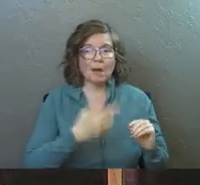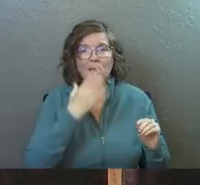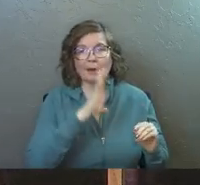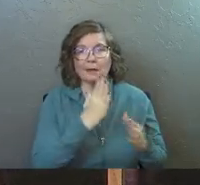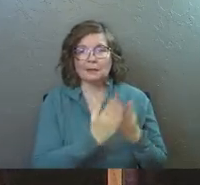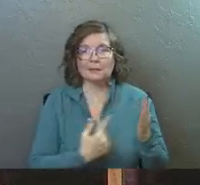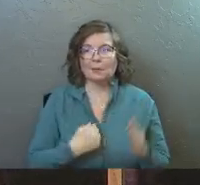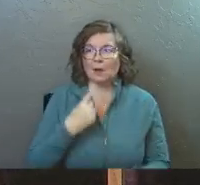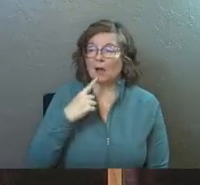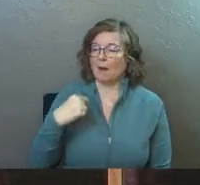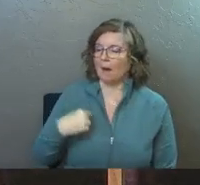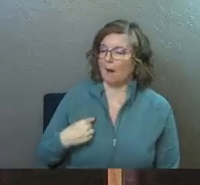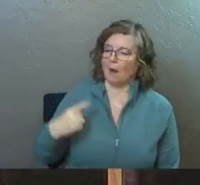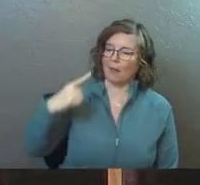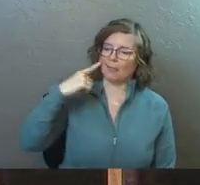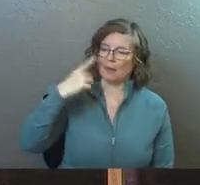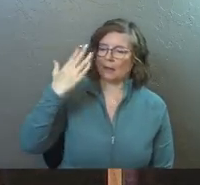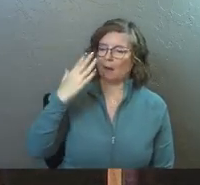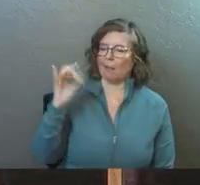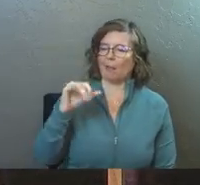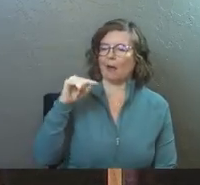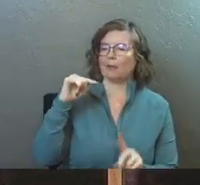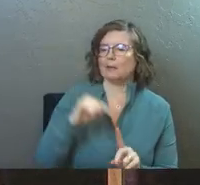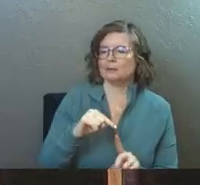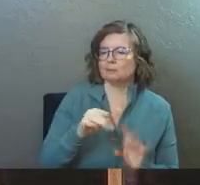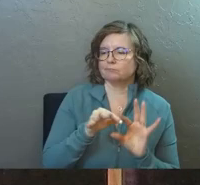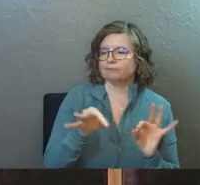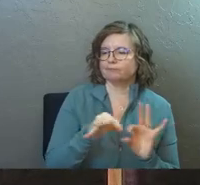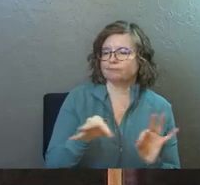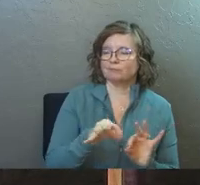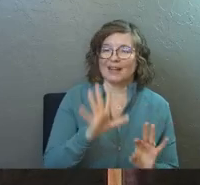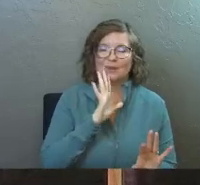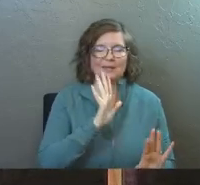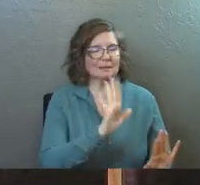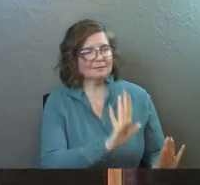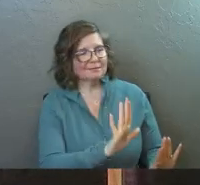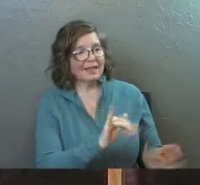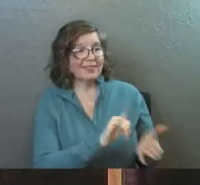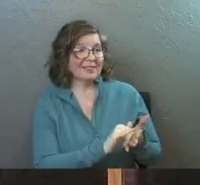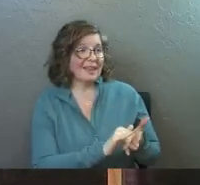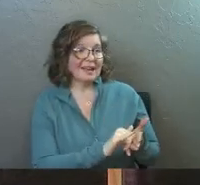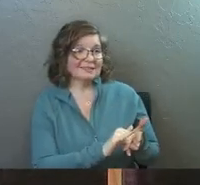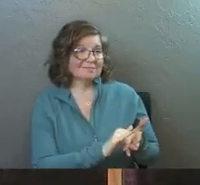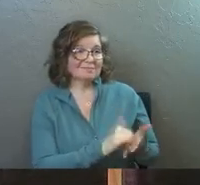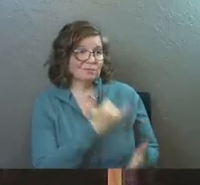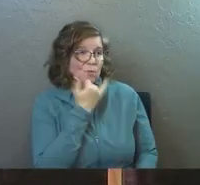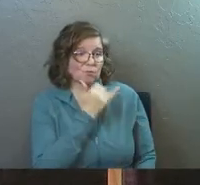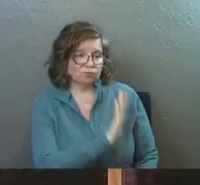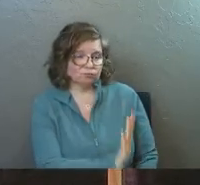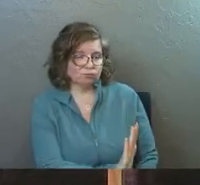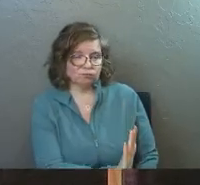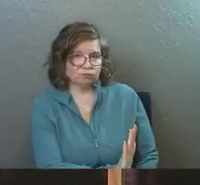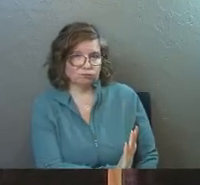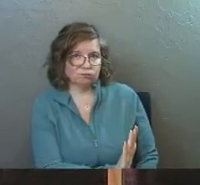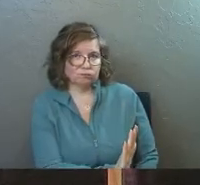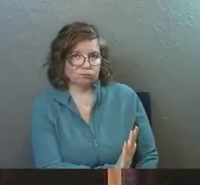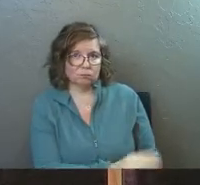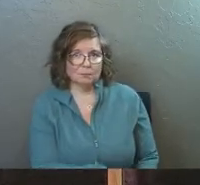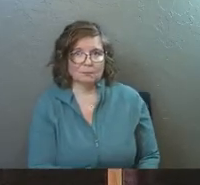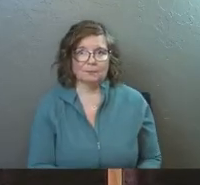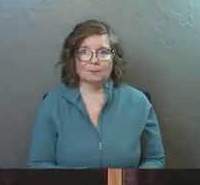and someone says, I think God is like this. I would just say as kindly as I can, that's a foul on the play.